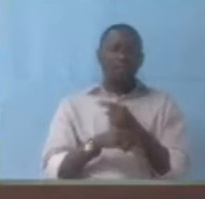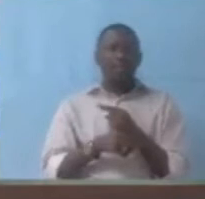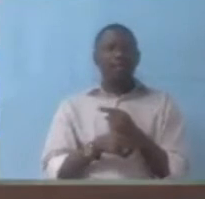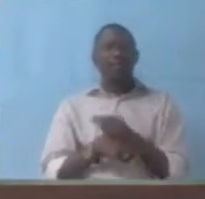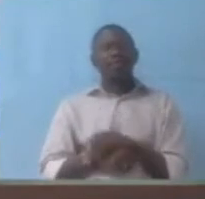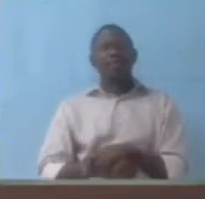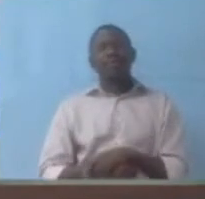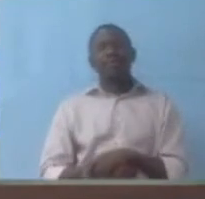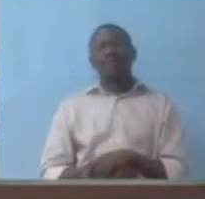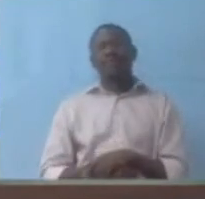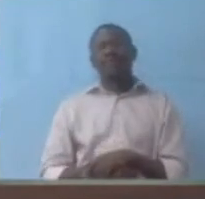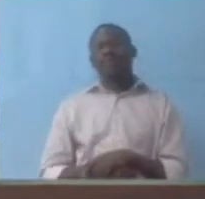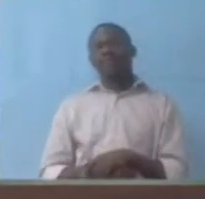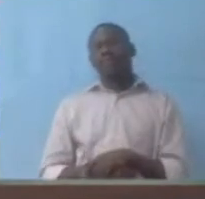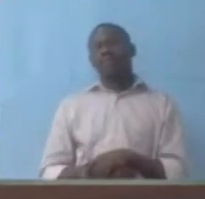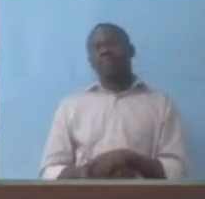I